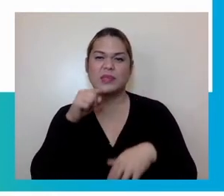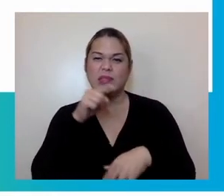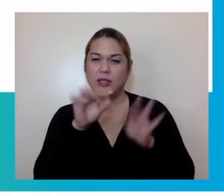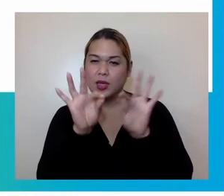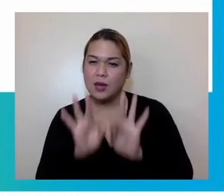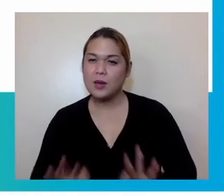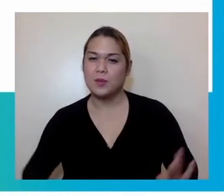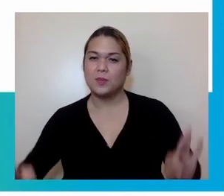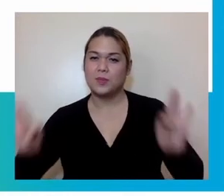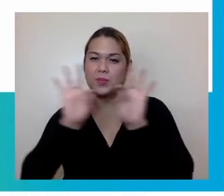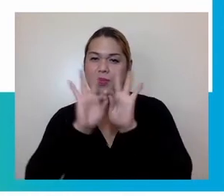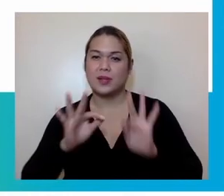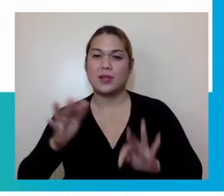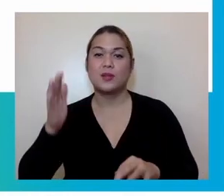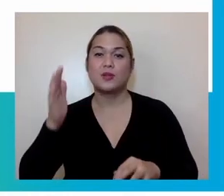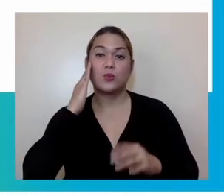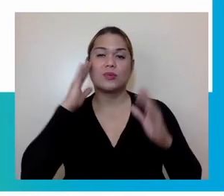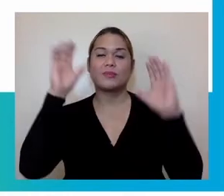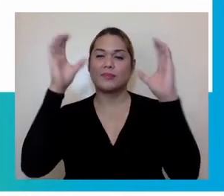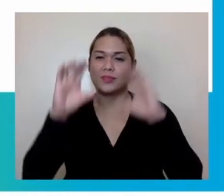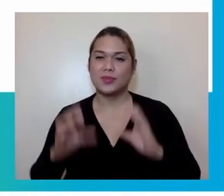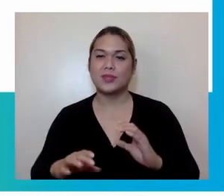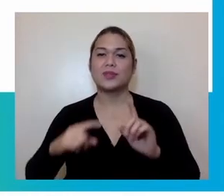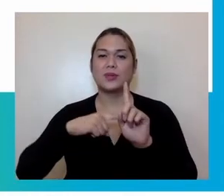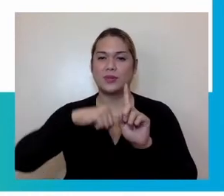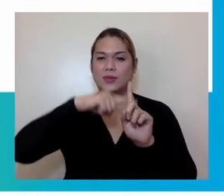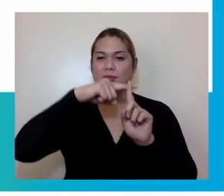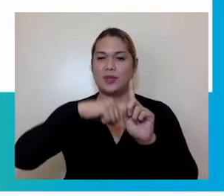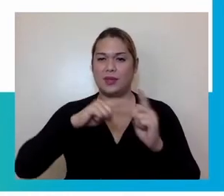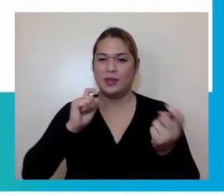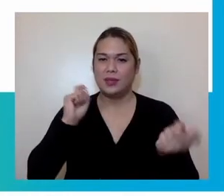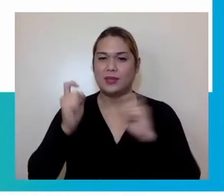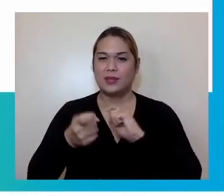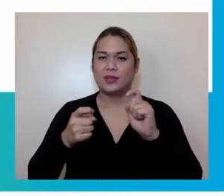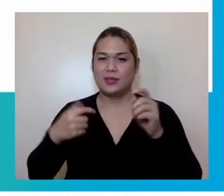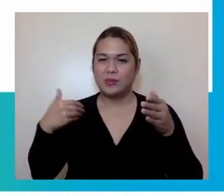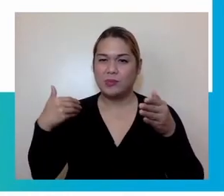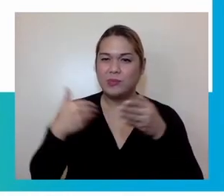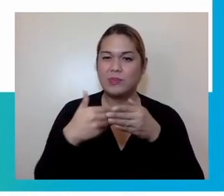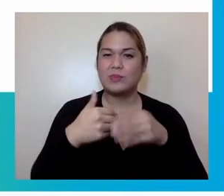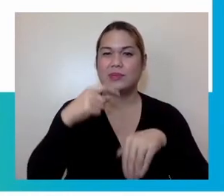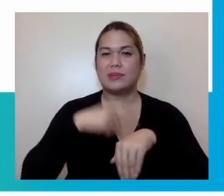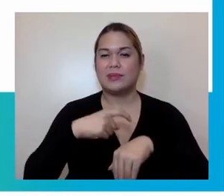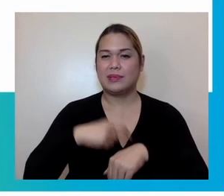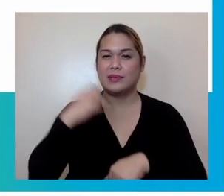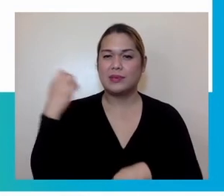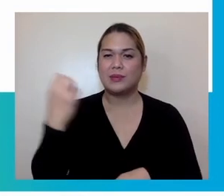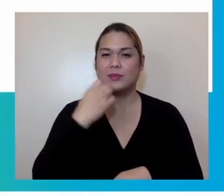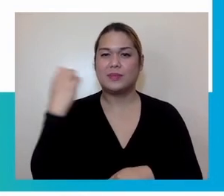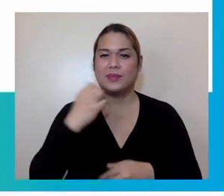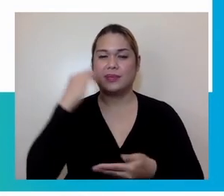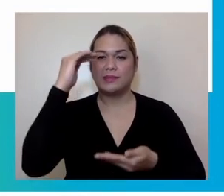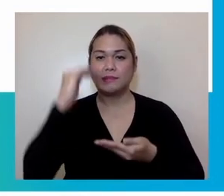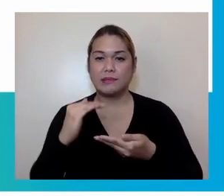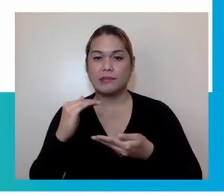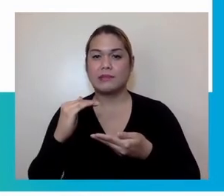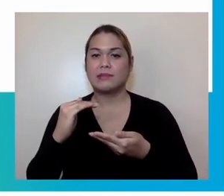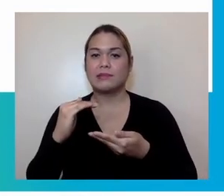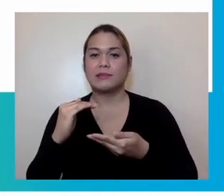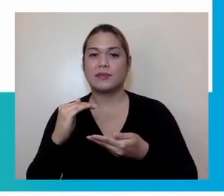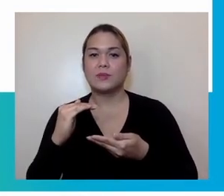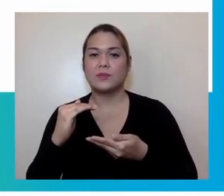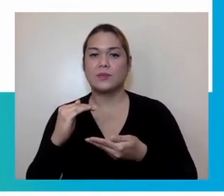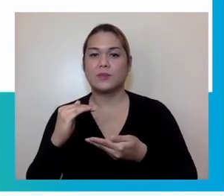and we need to immediate reductions in greenhouse gases. Secondly, biogenic CO2 is